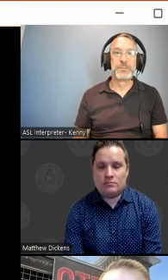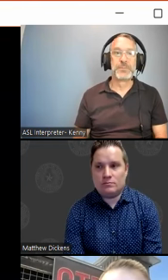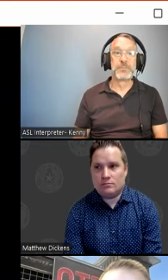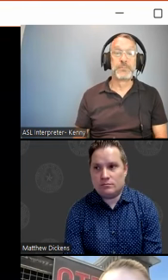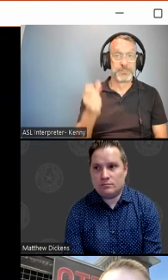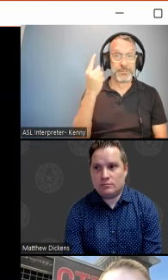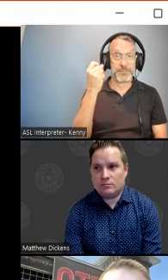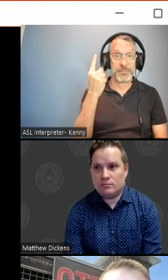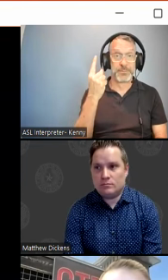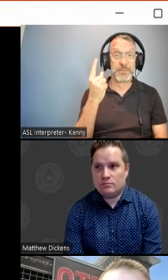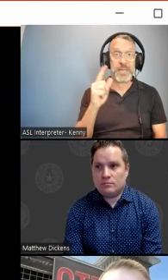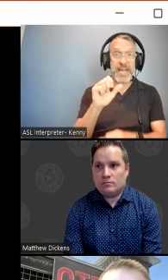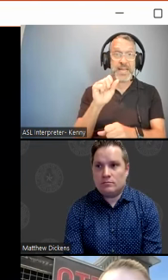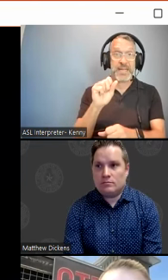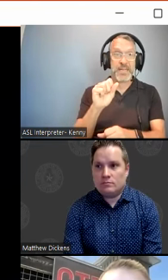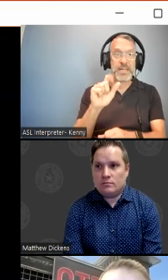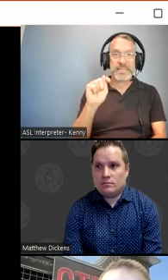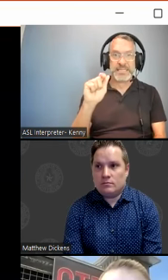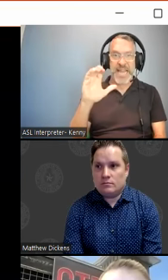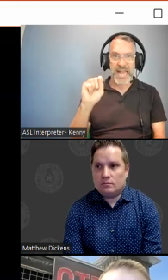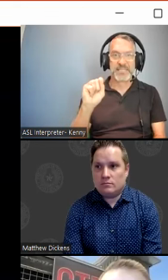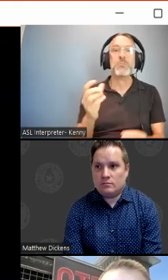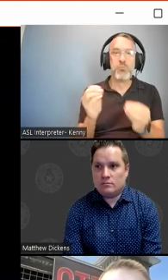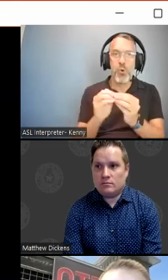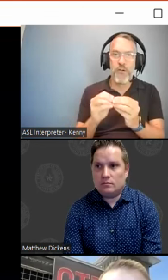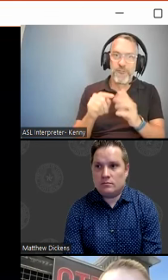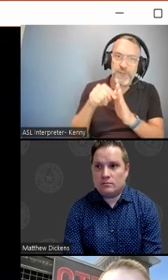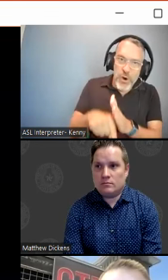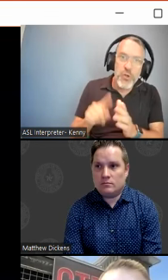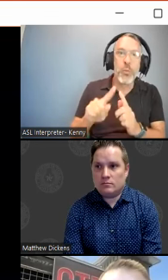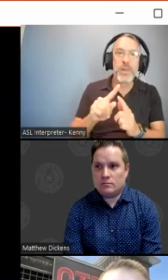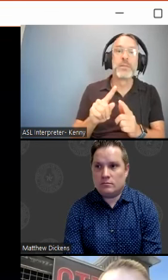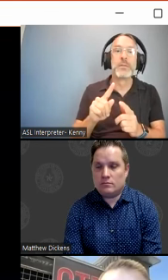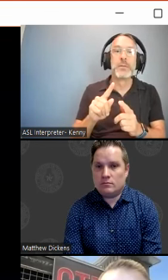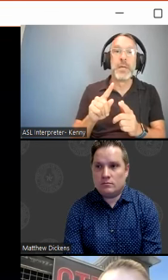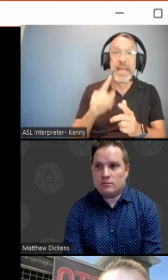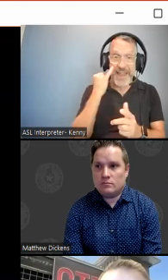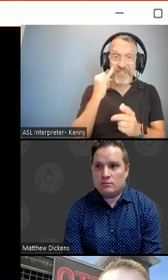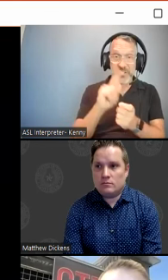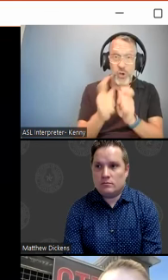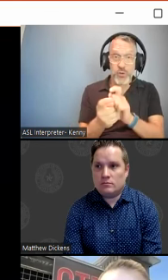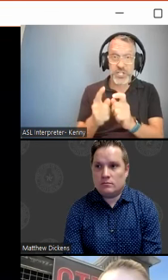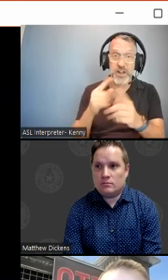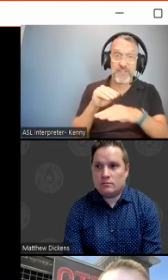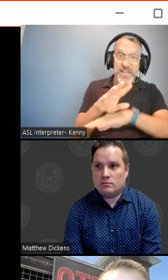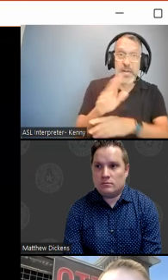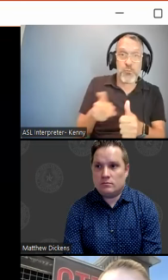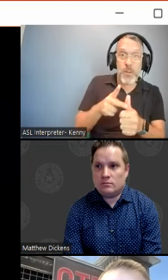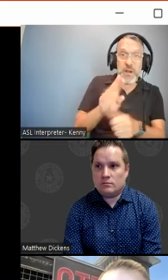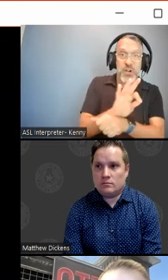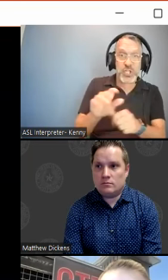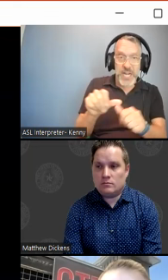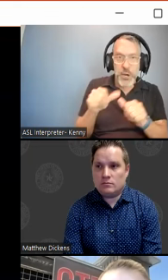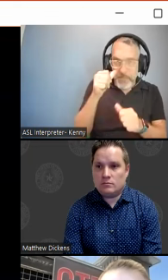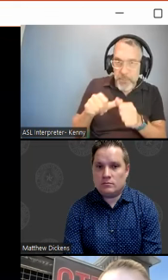However, TAS takes things a little further in some construction projects. If the project is an alteration affecting a primary function area, remember